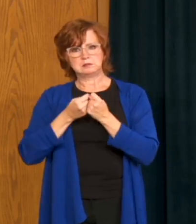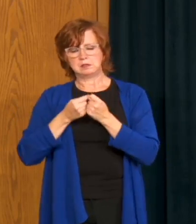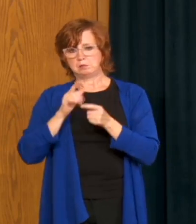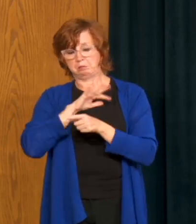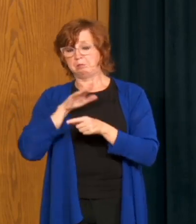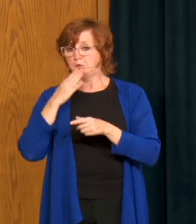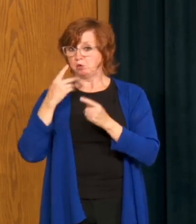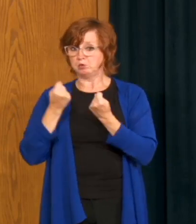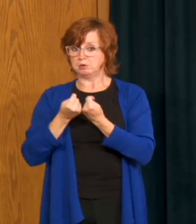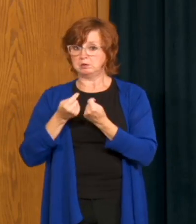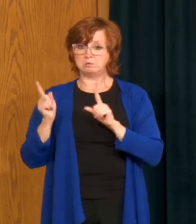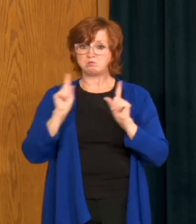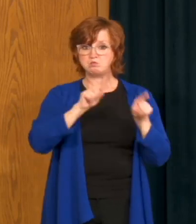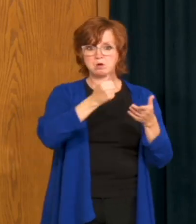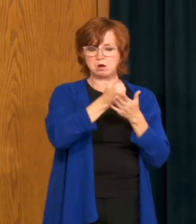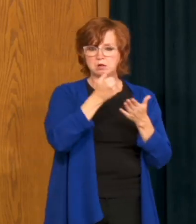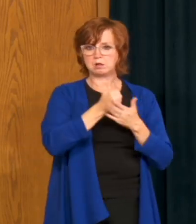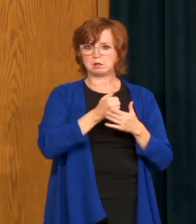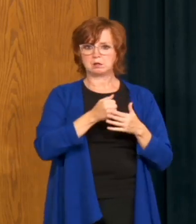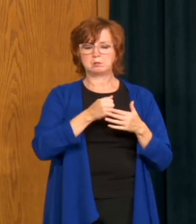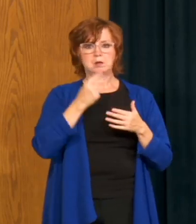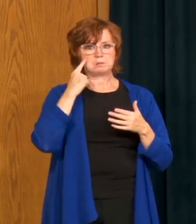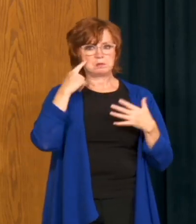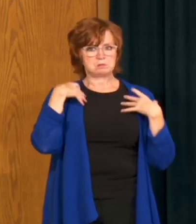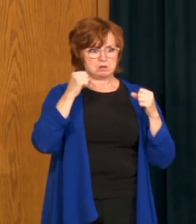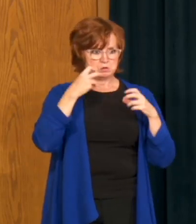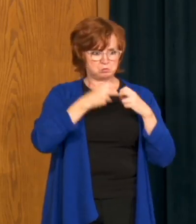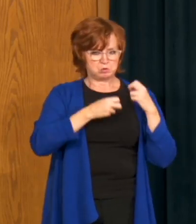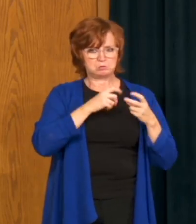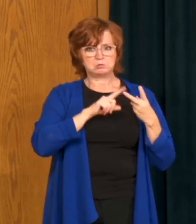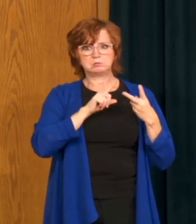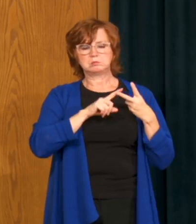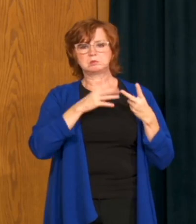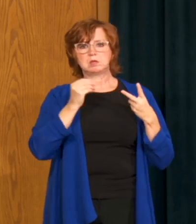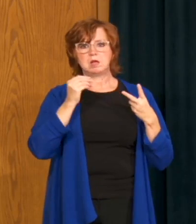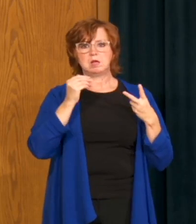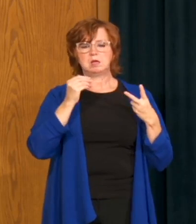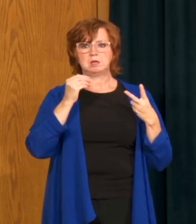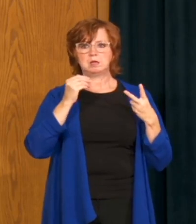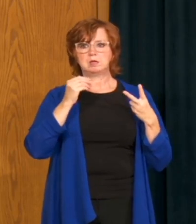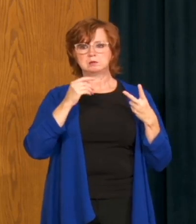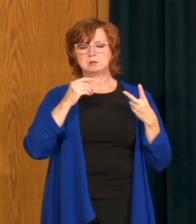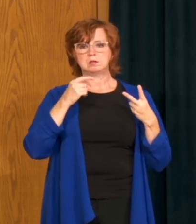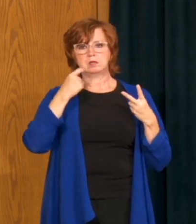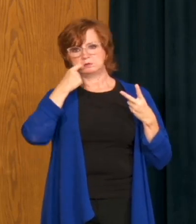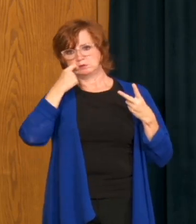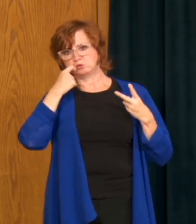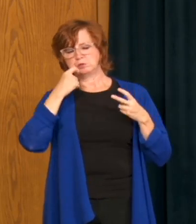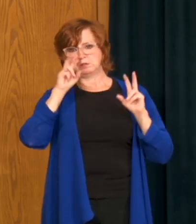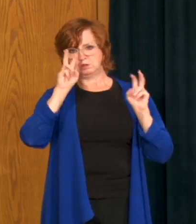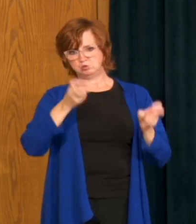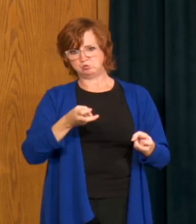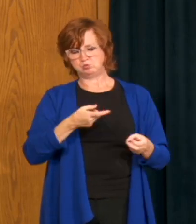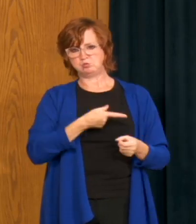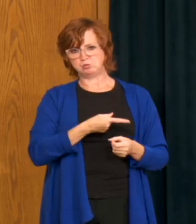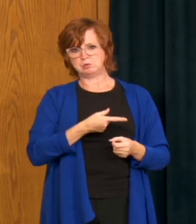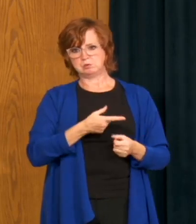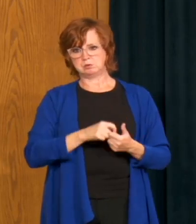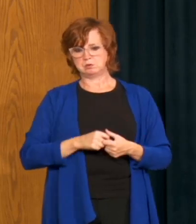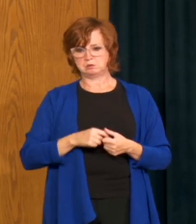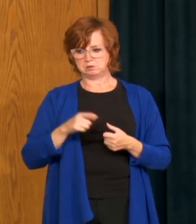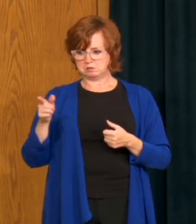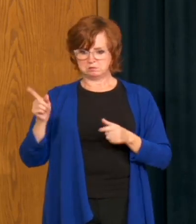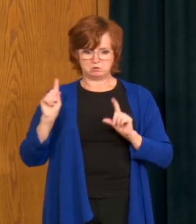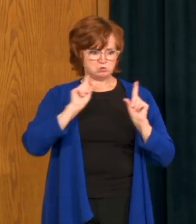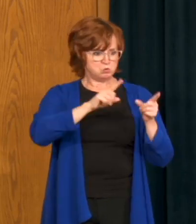health and all too often subsequent addiction challenges, and helping direct them to the